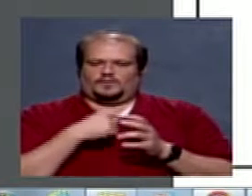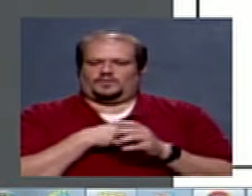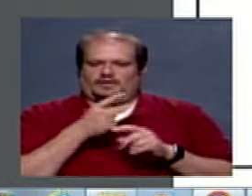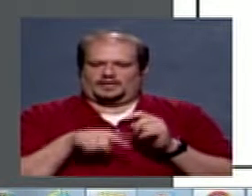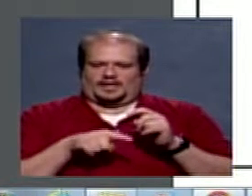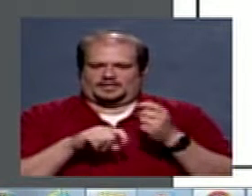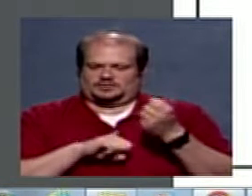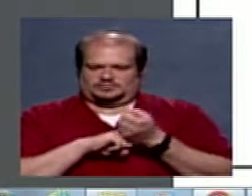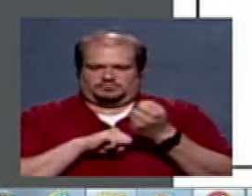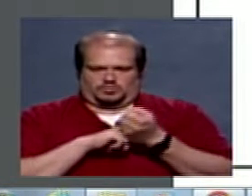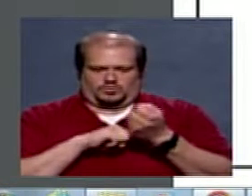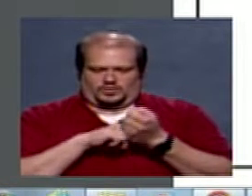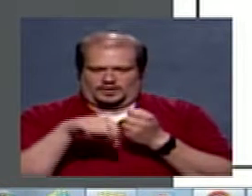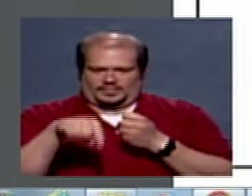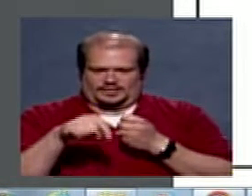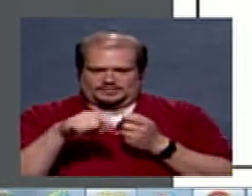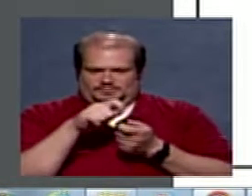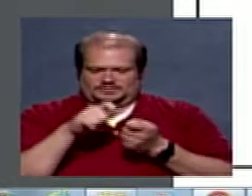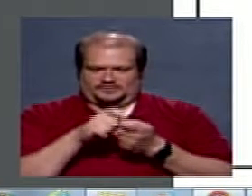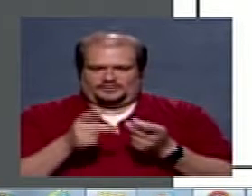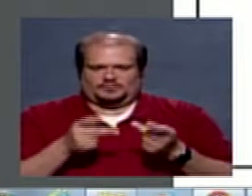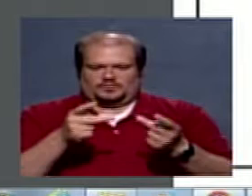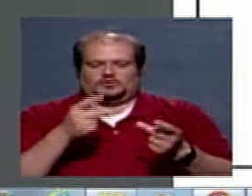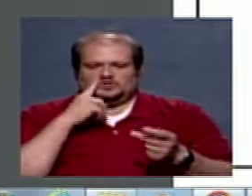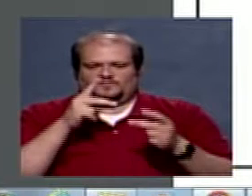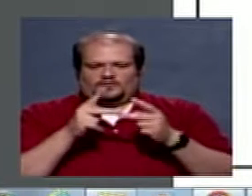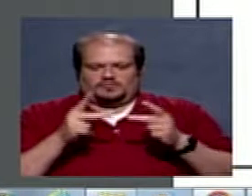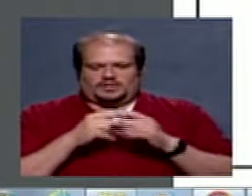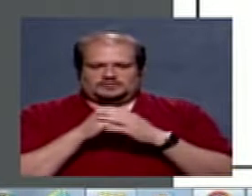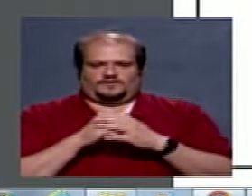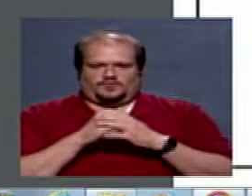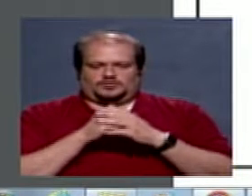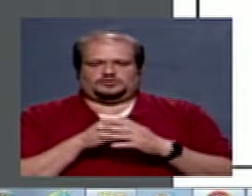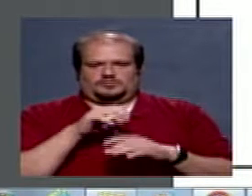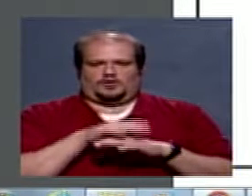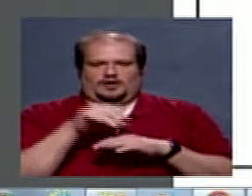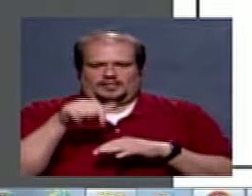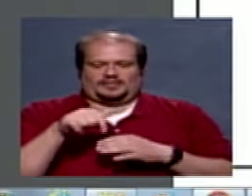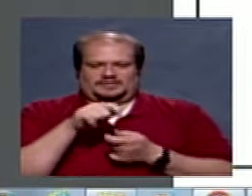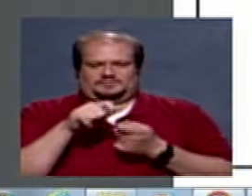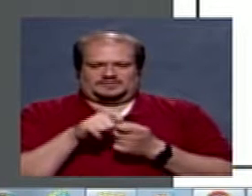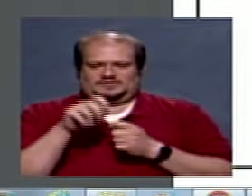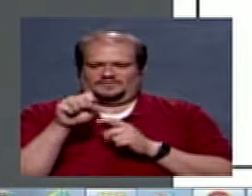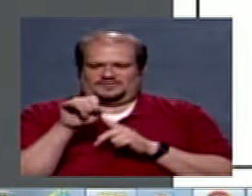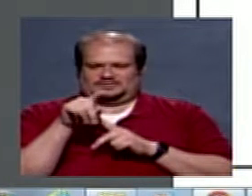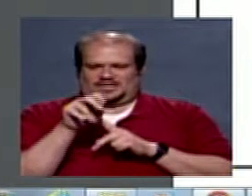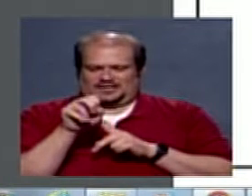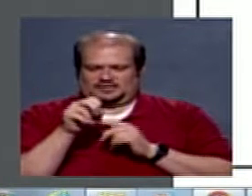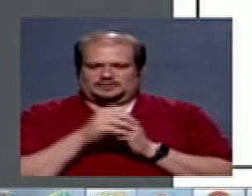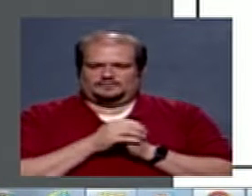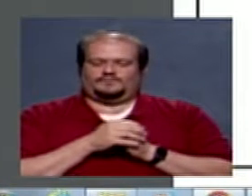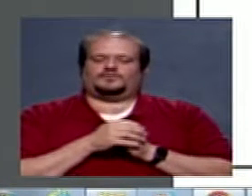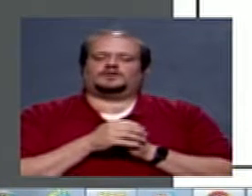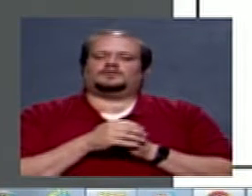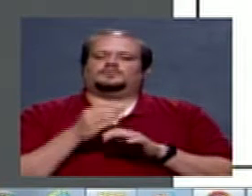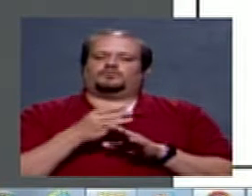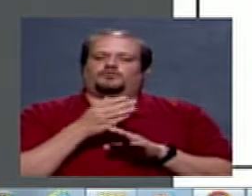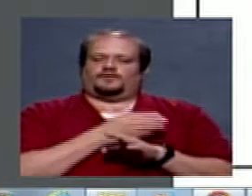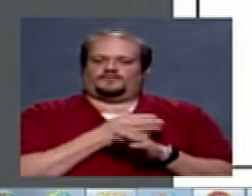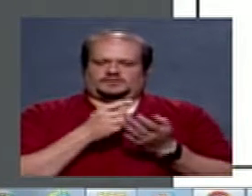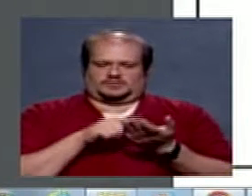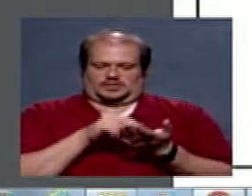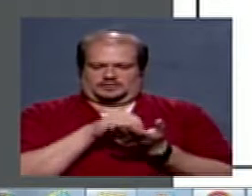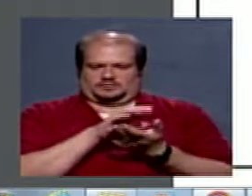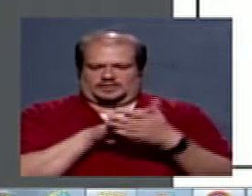unable to support this specific proposal for a place of worship on this specific site. As has been previously